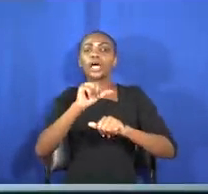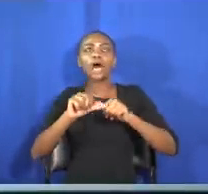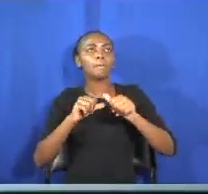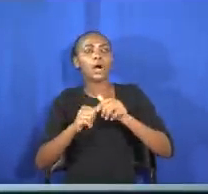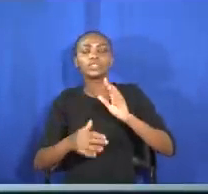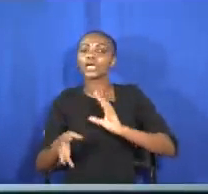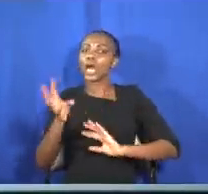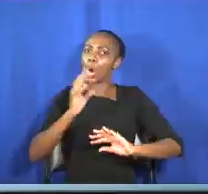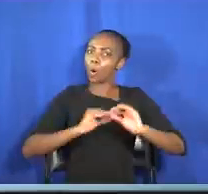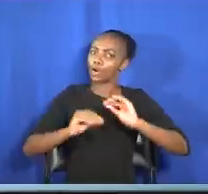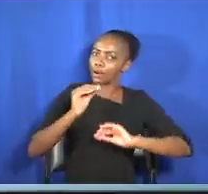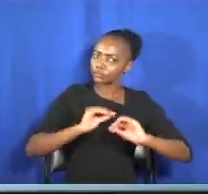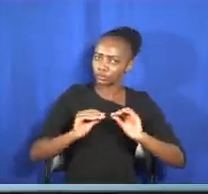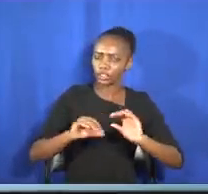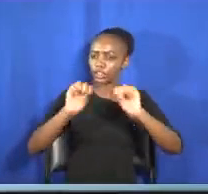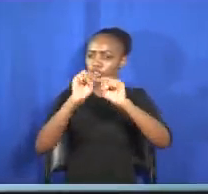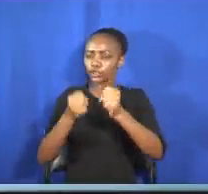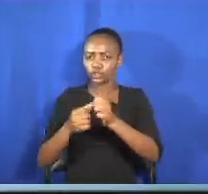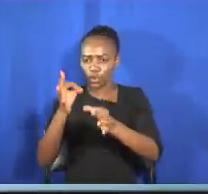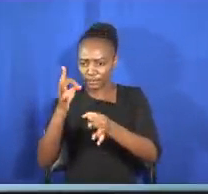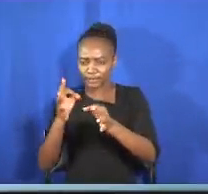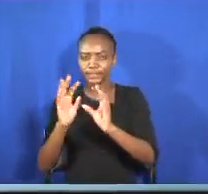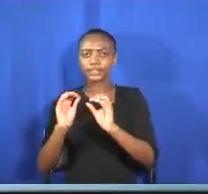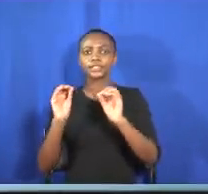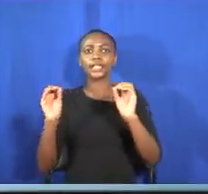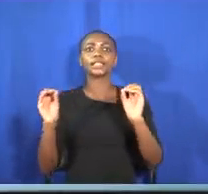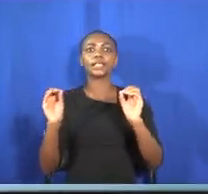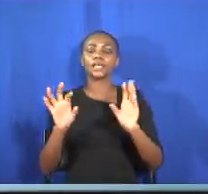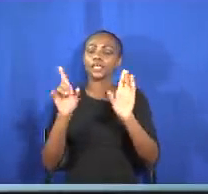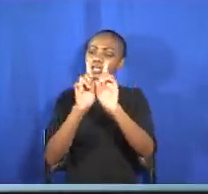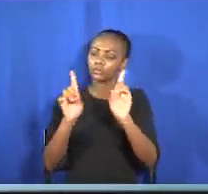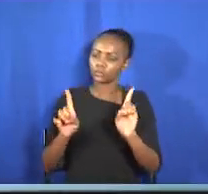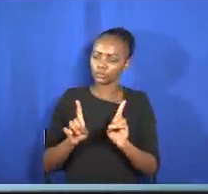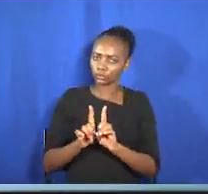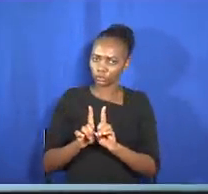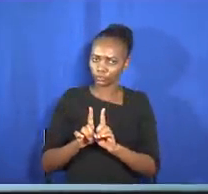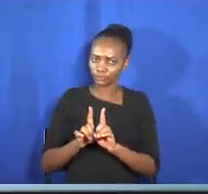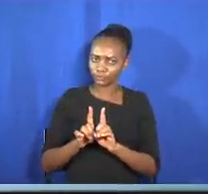corruption, issues of social injustice, issues of